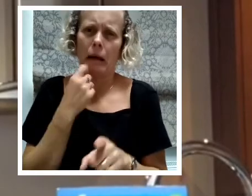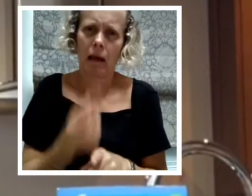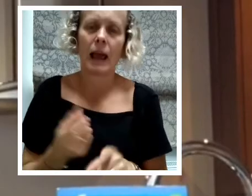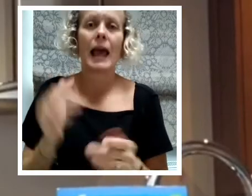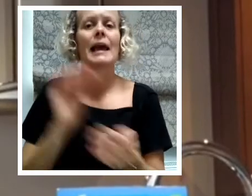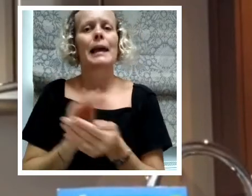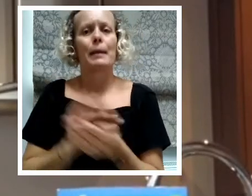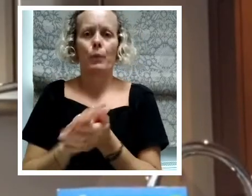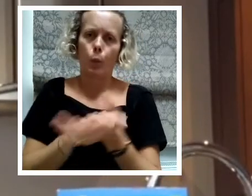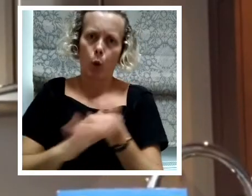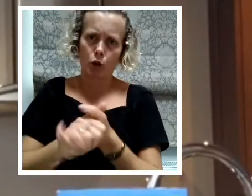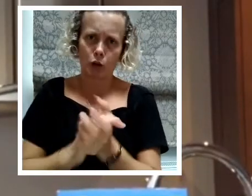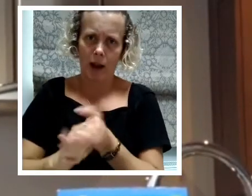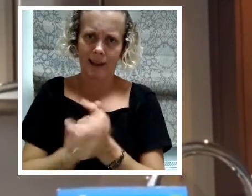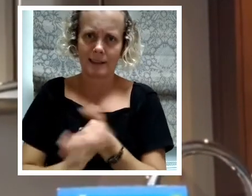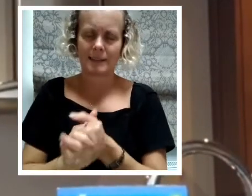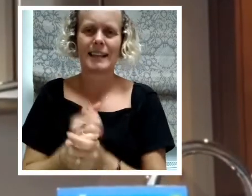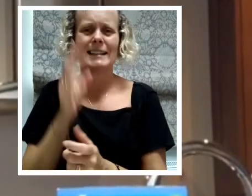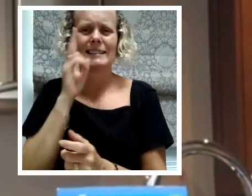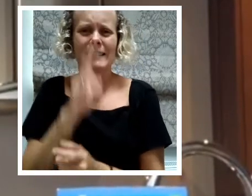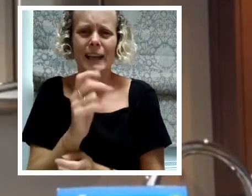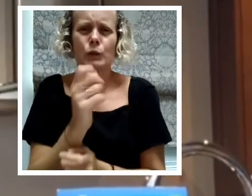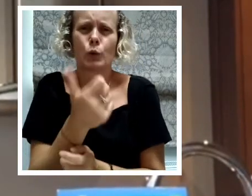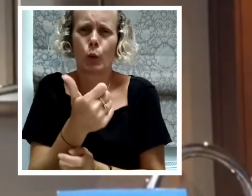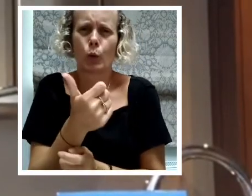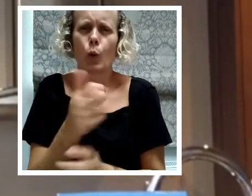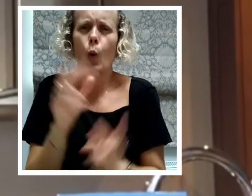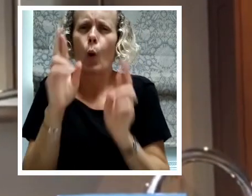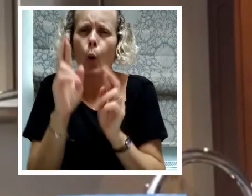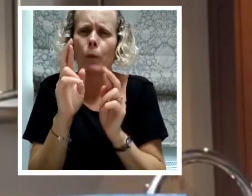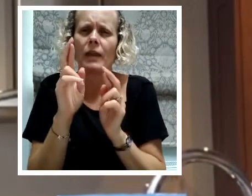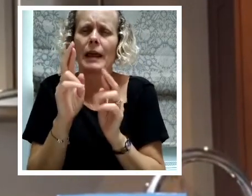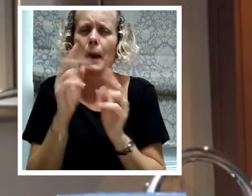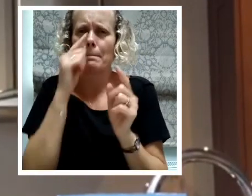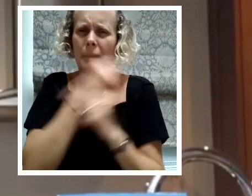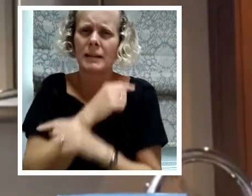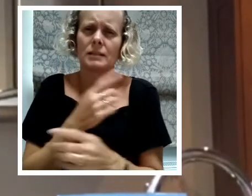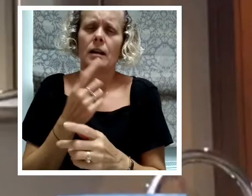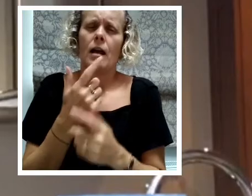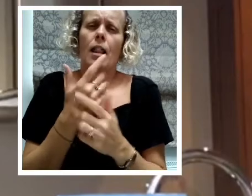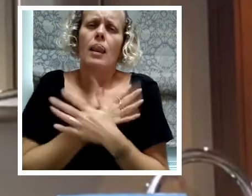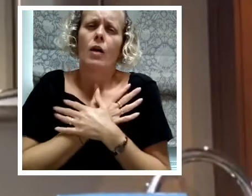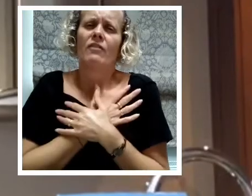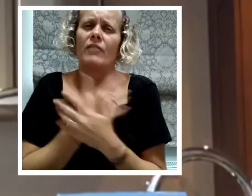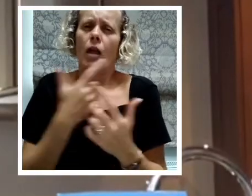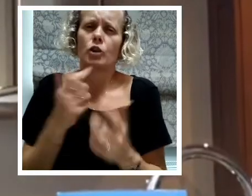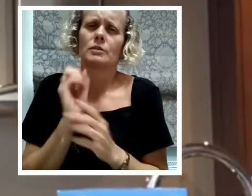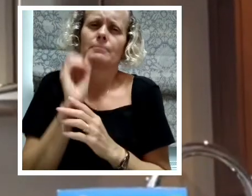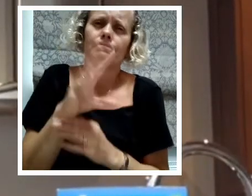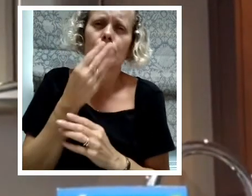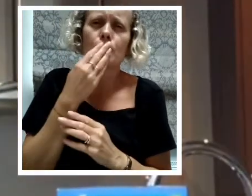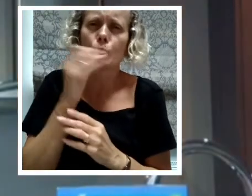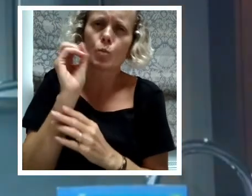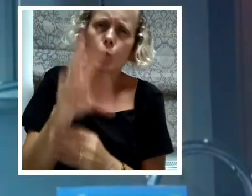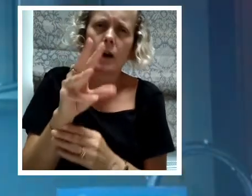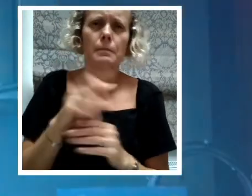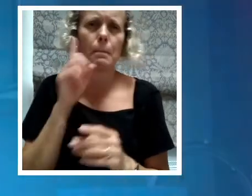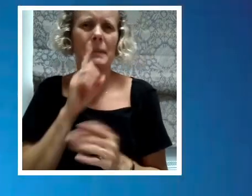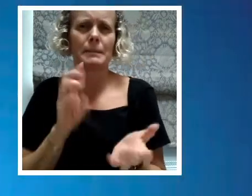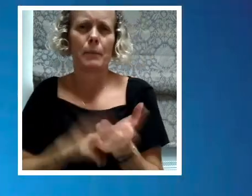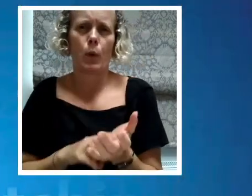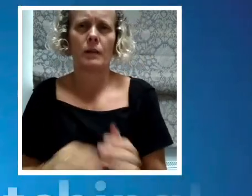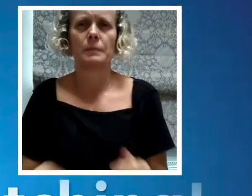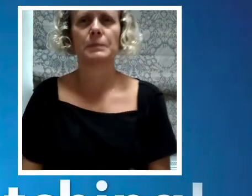careful, keep washing your hands. See you soon. Love you lots. Miss you lot. Mrs. Moore, I'll see you next week.